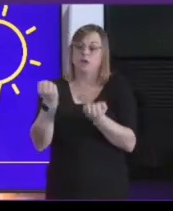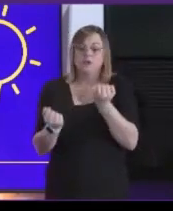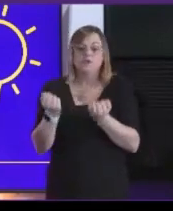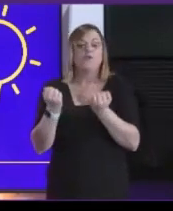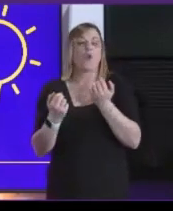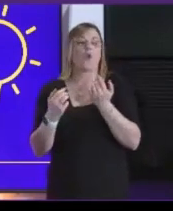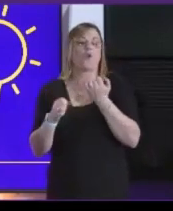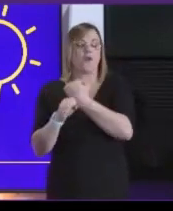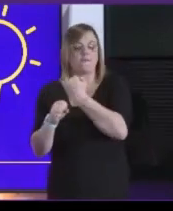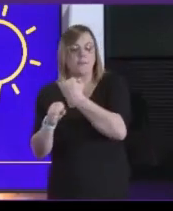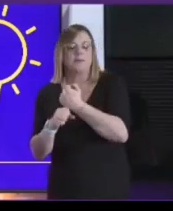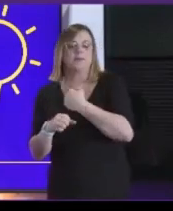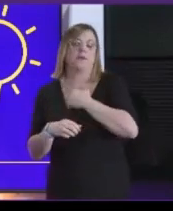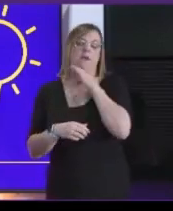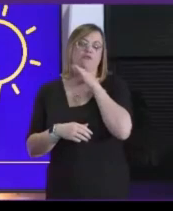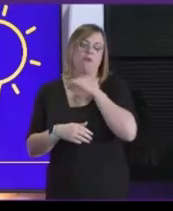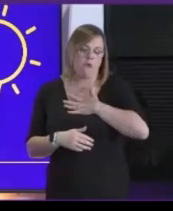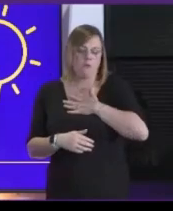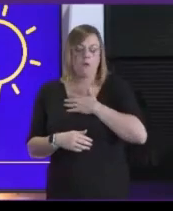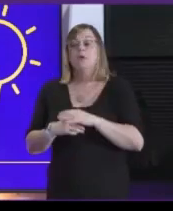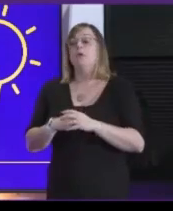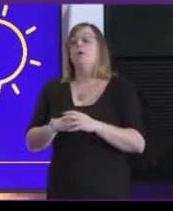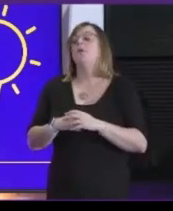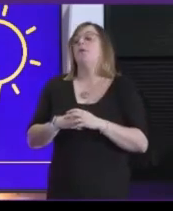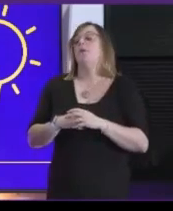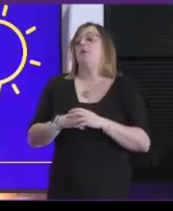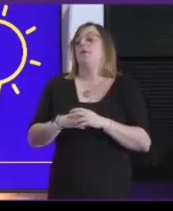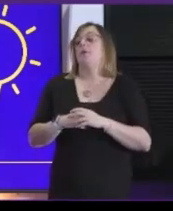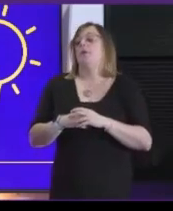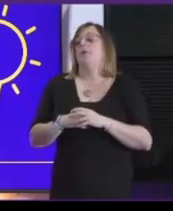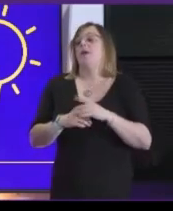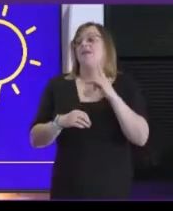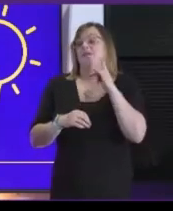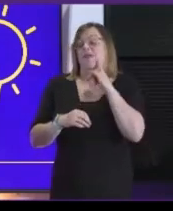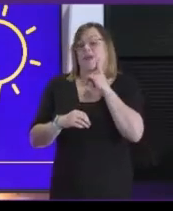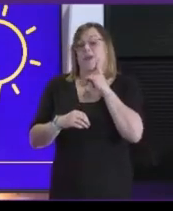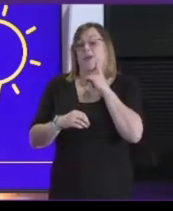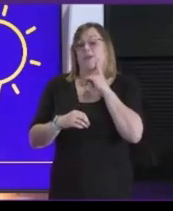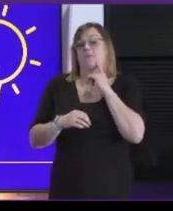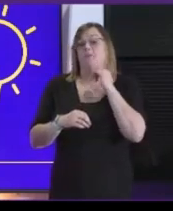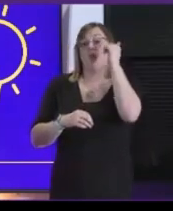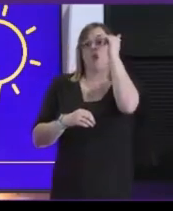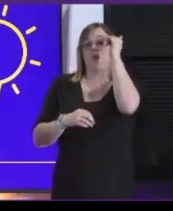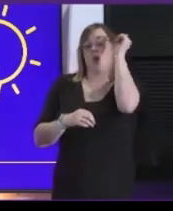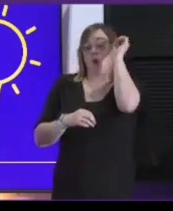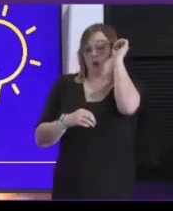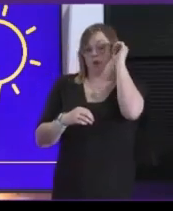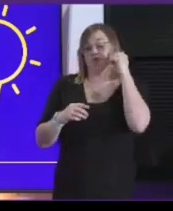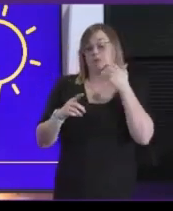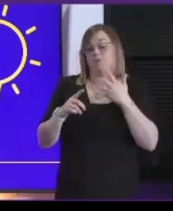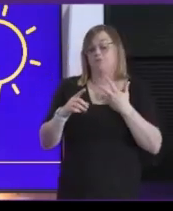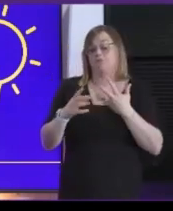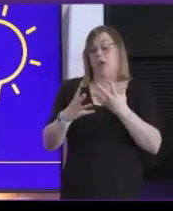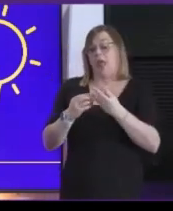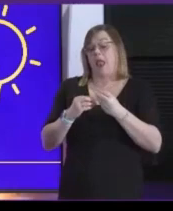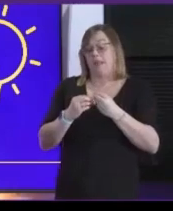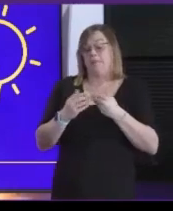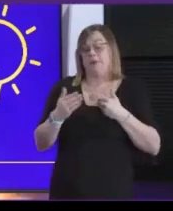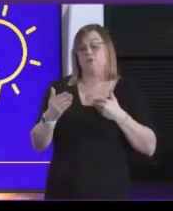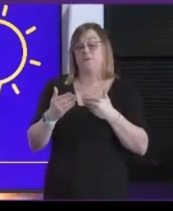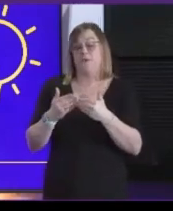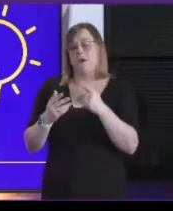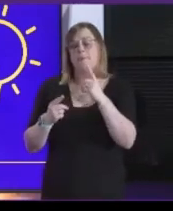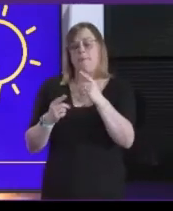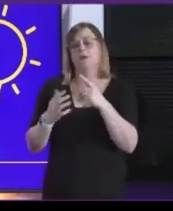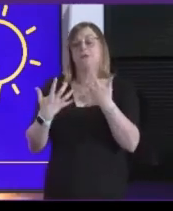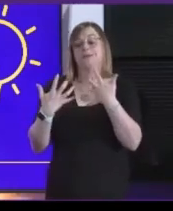the United States. I think that can only get us so far. And really what I think a lot of the tech industry